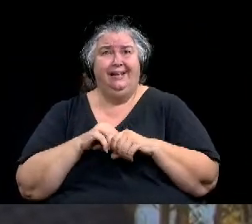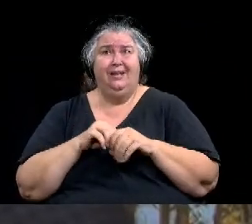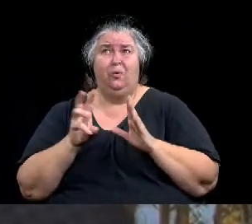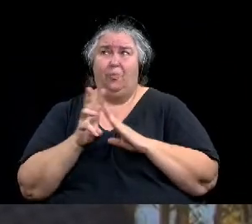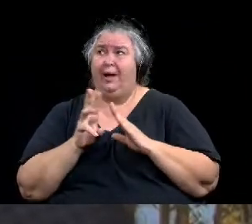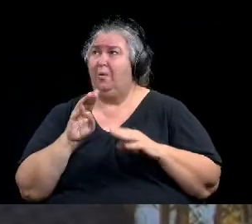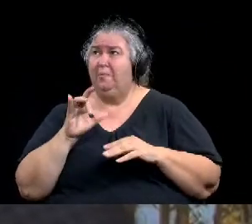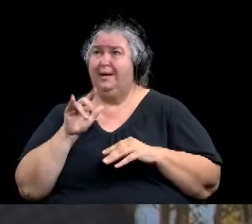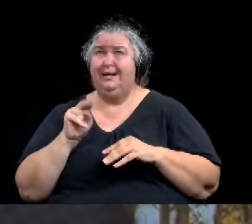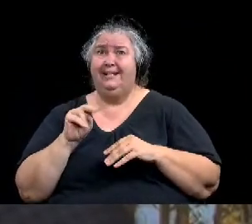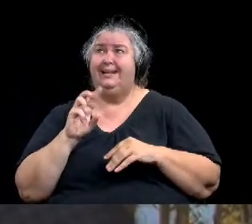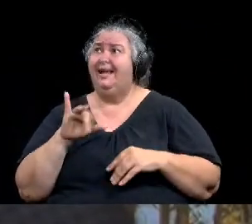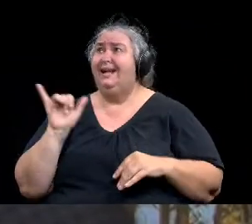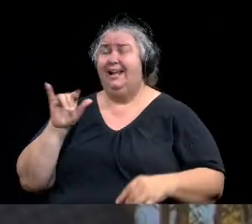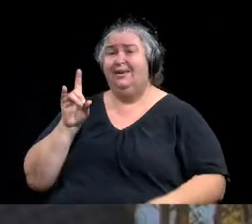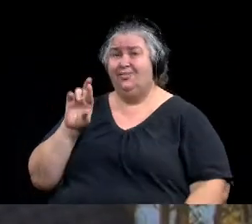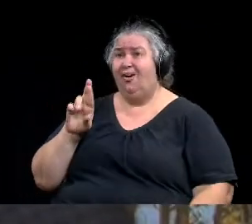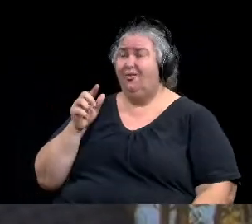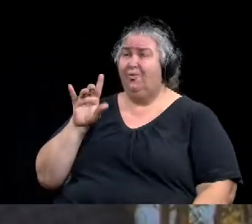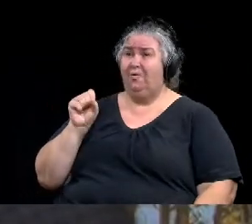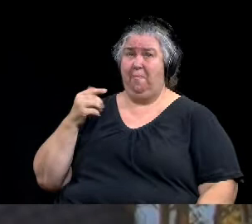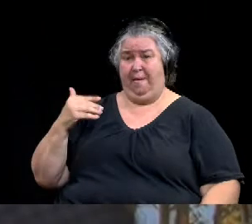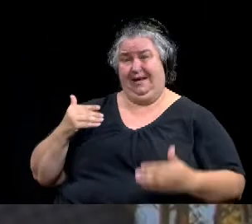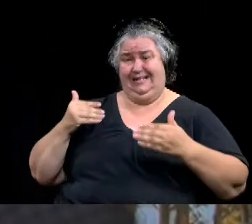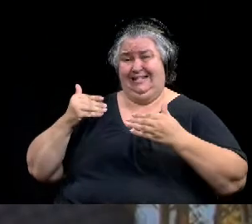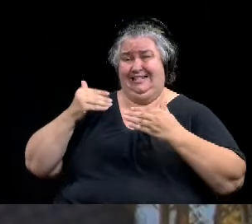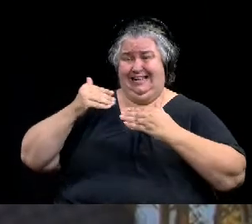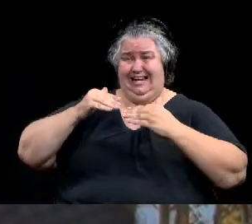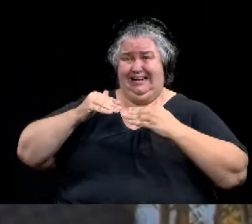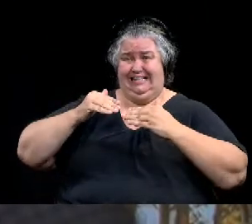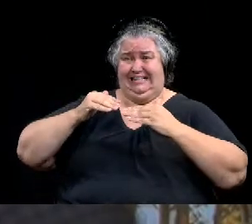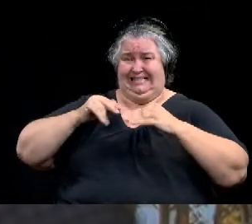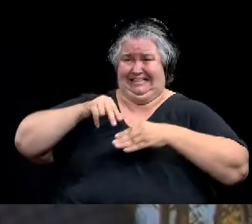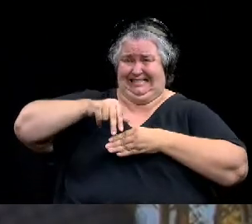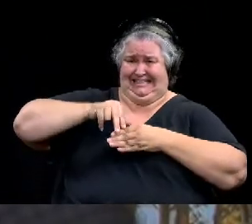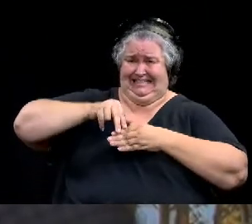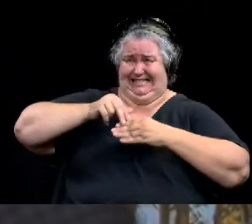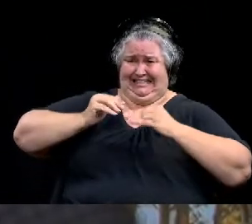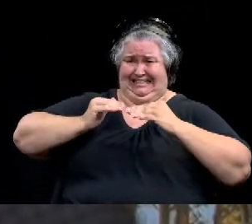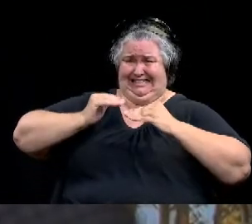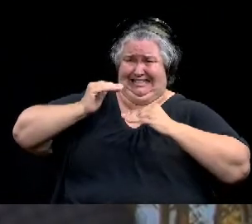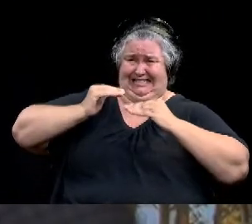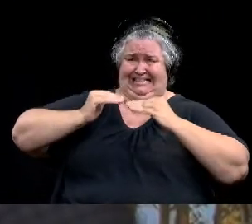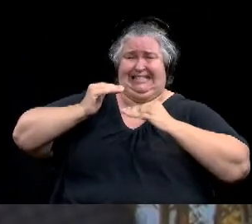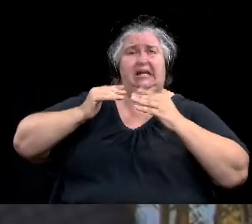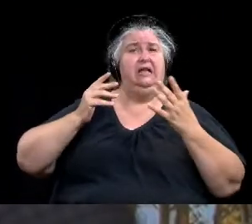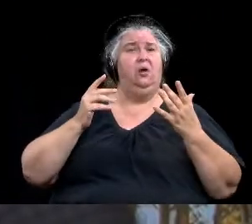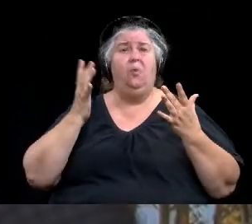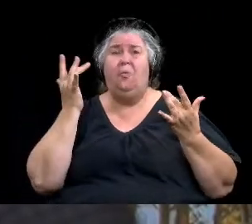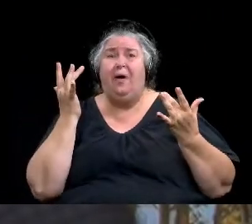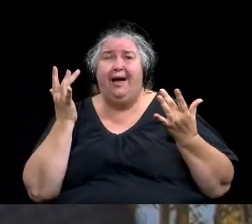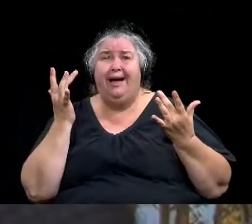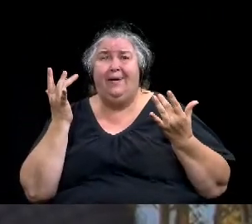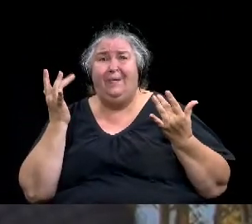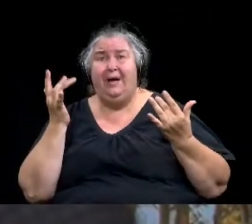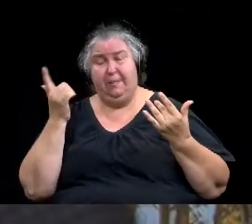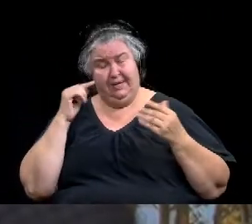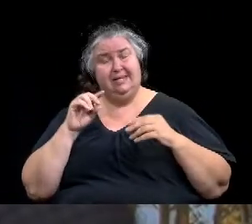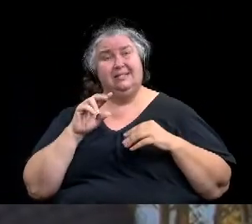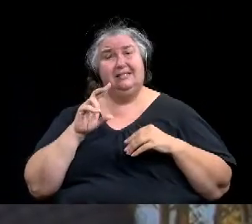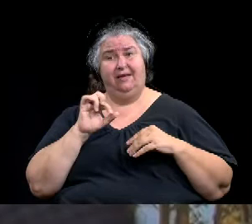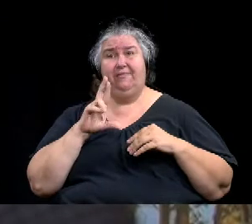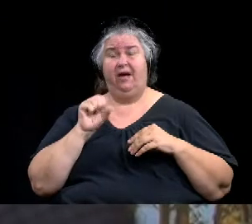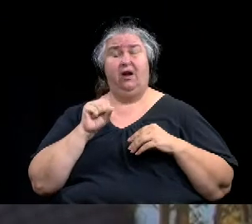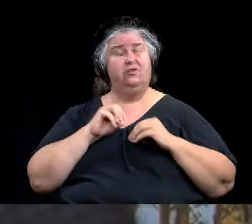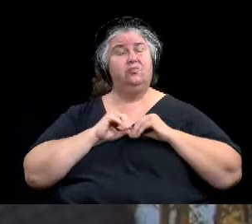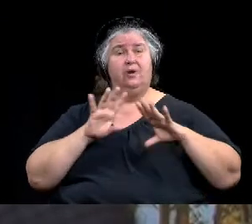Griggs said, we may be nearing the tipping point again. This is largely because, as we've discussed, the virus can be spread by people